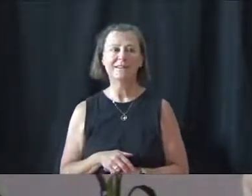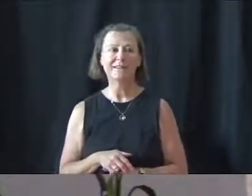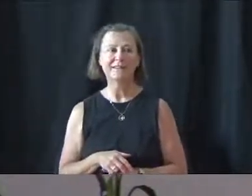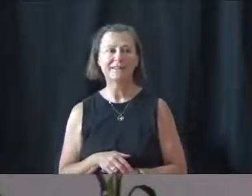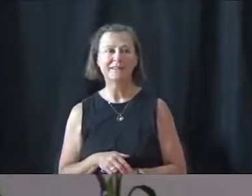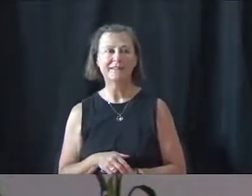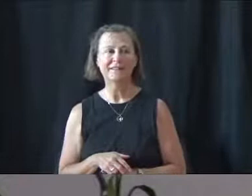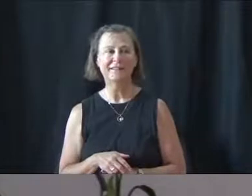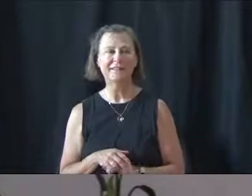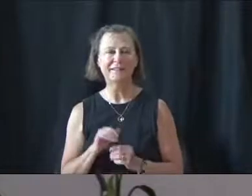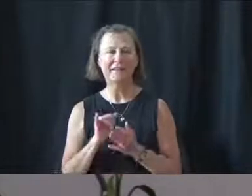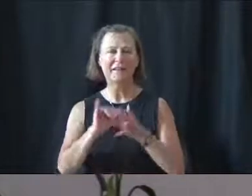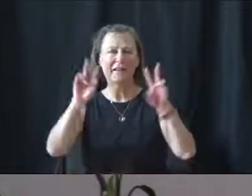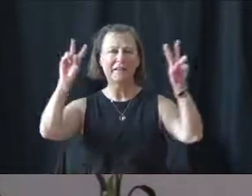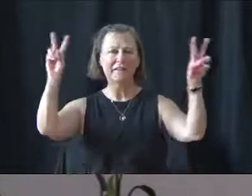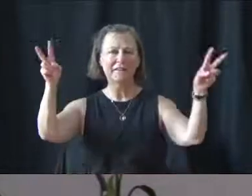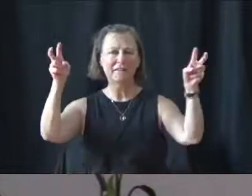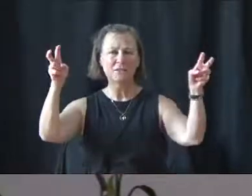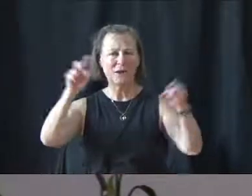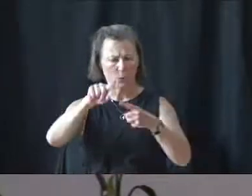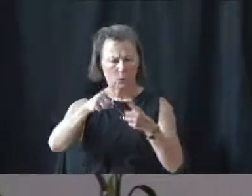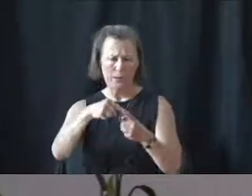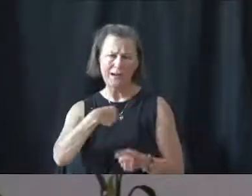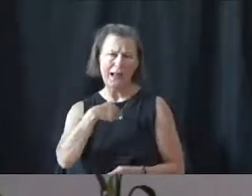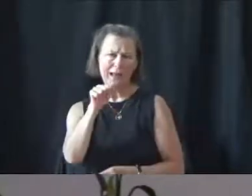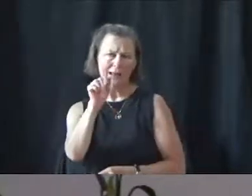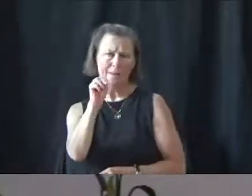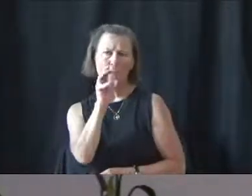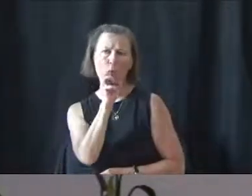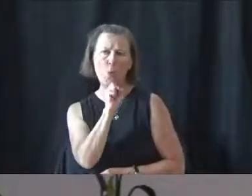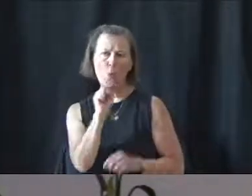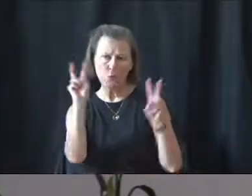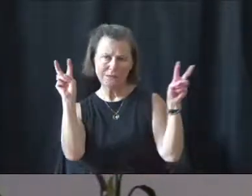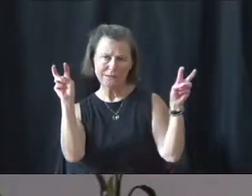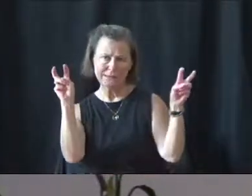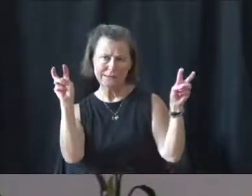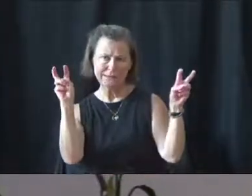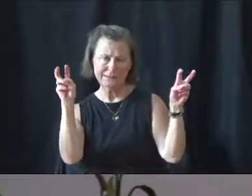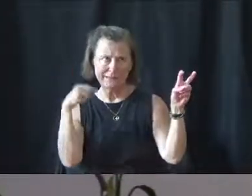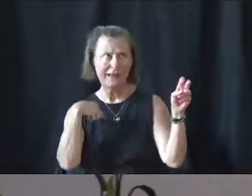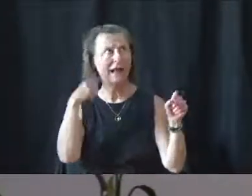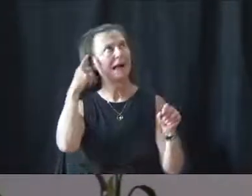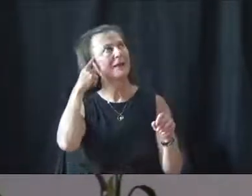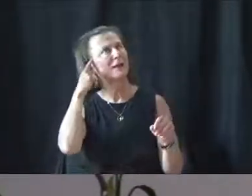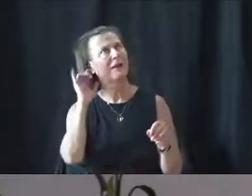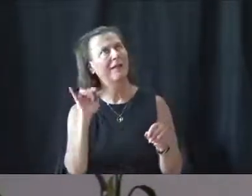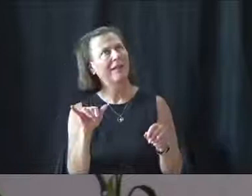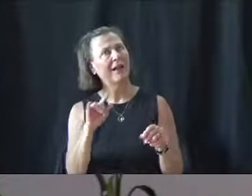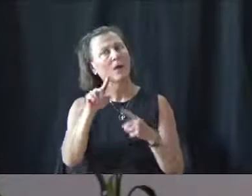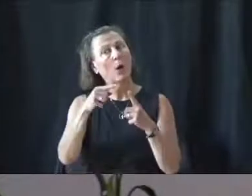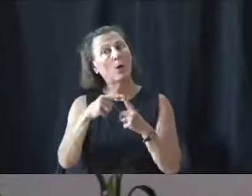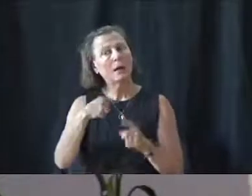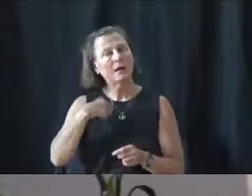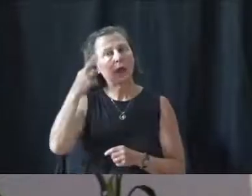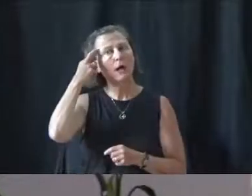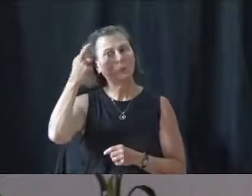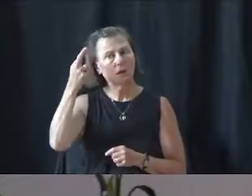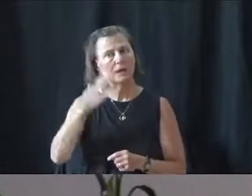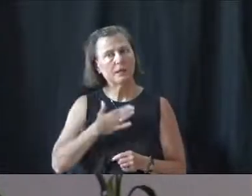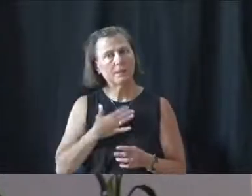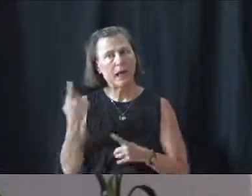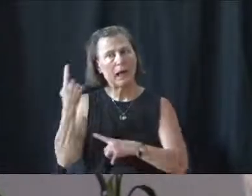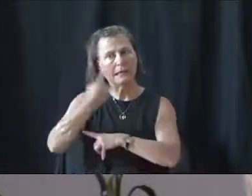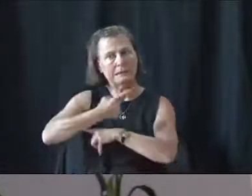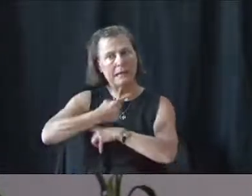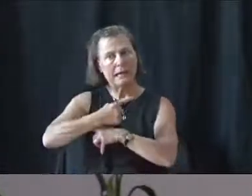That phrase, "when I am old," I hear that as when I realize that my days